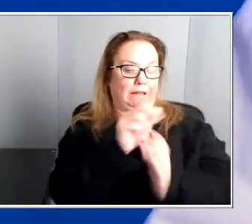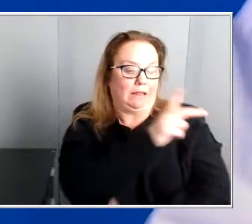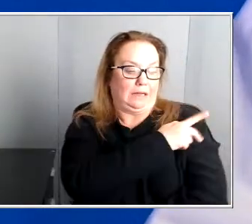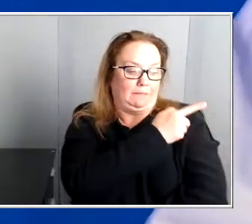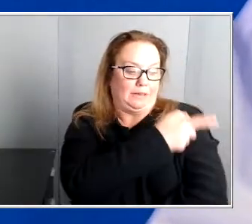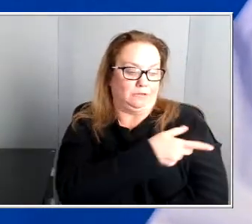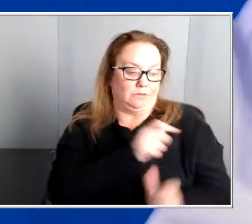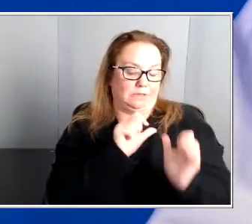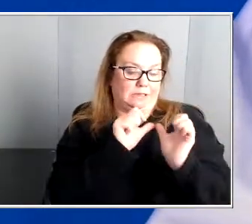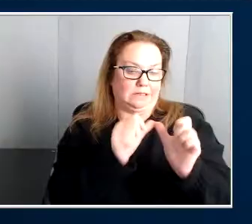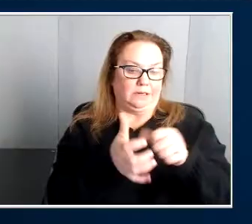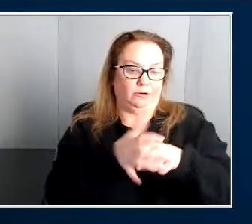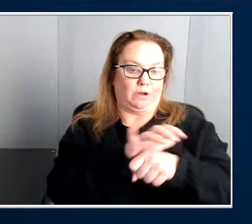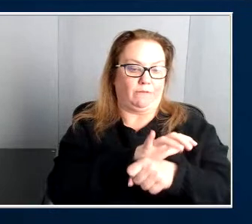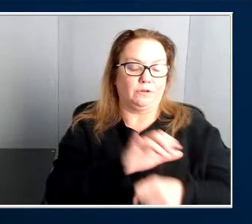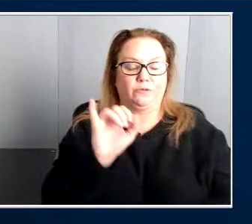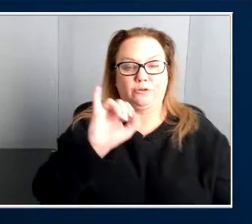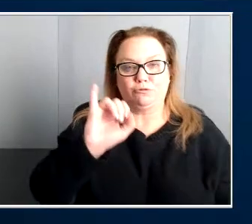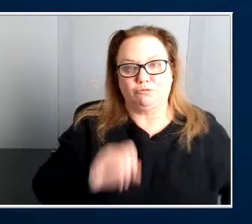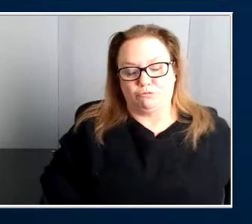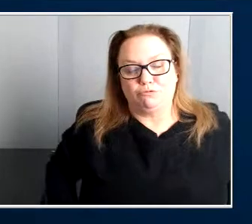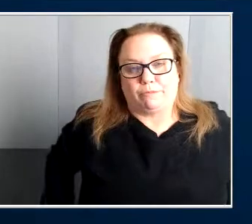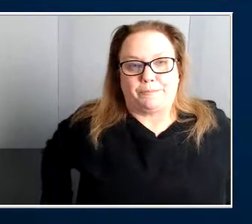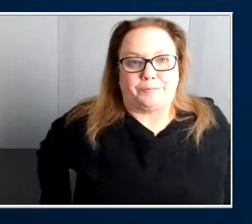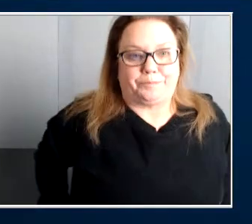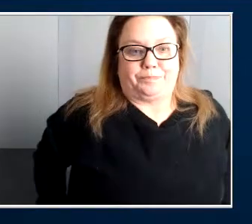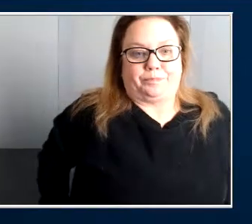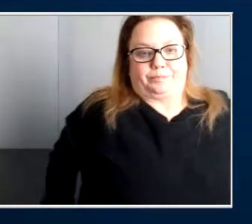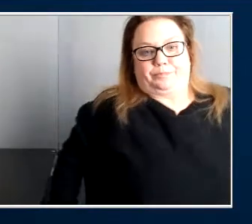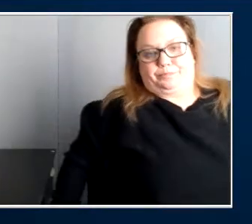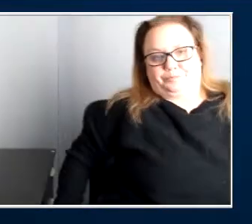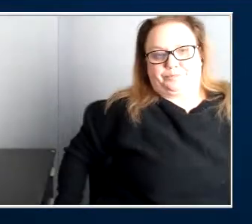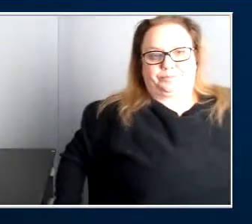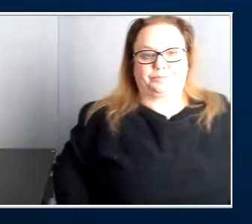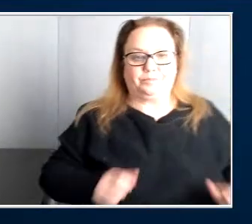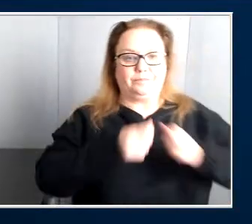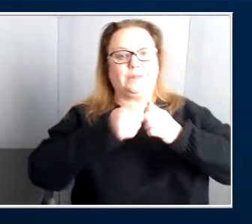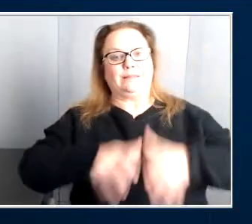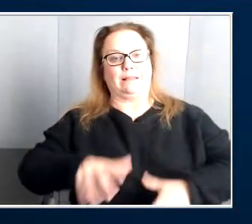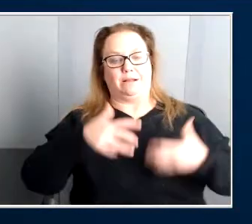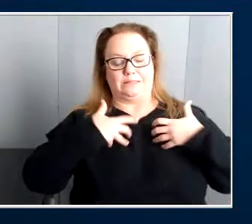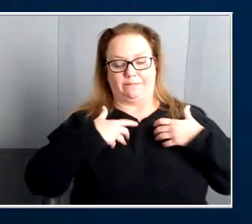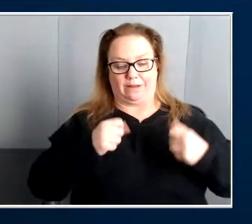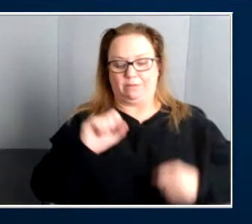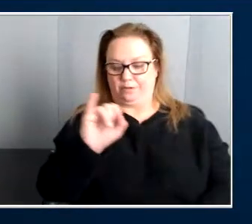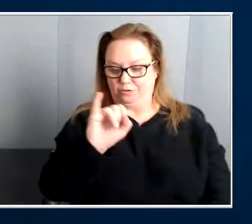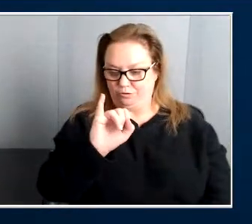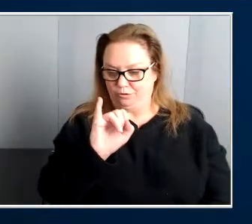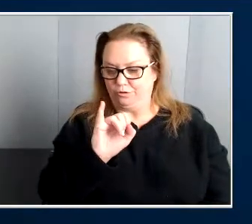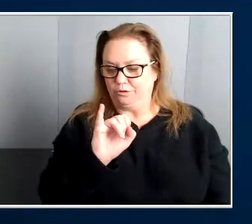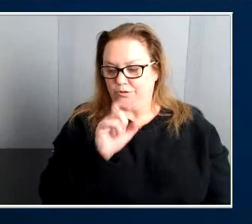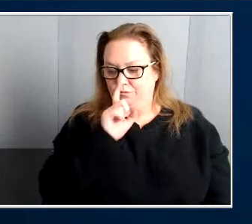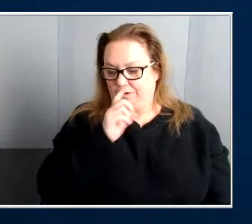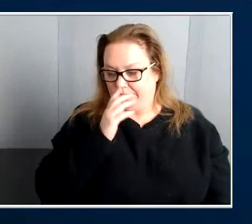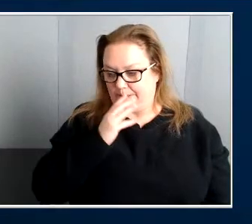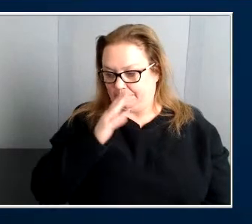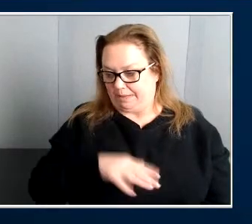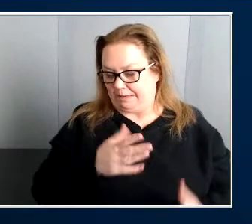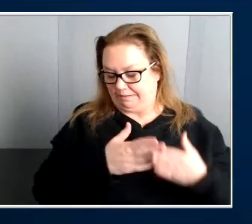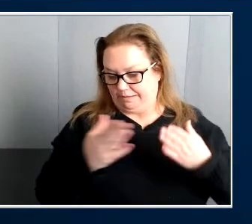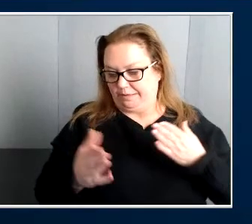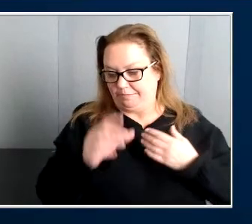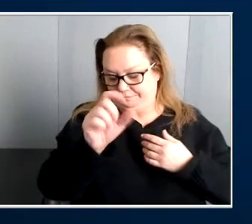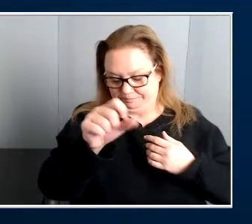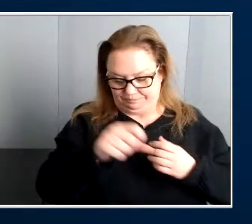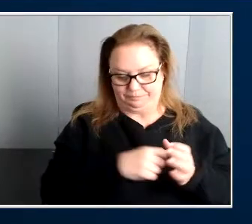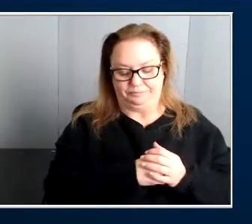they need for healthcare. Yeah, I think of all the things that's going to happen, it's that loss of health insurance. It's going to be a really bad thing. And what we